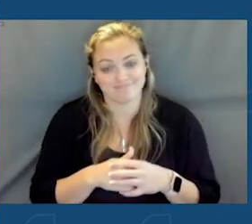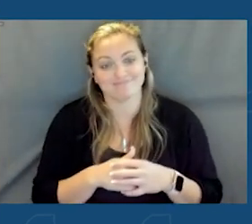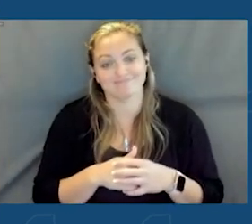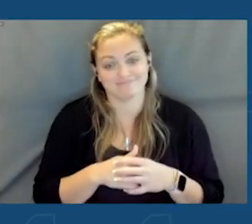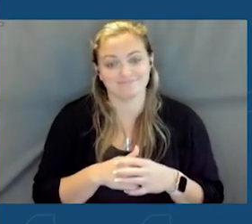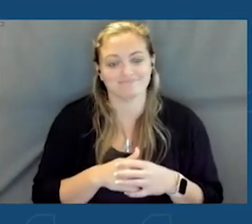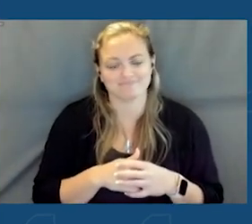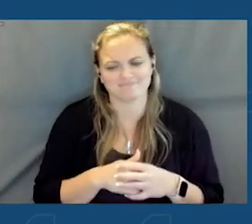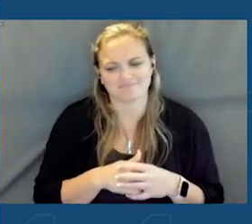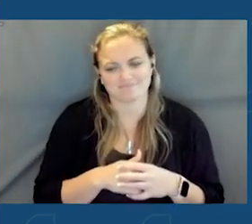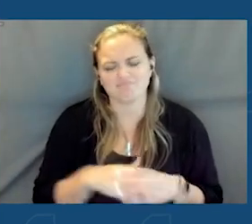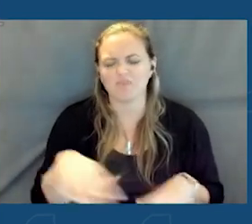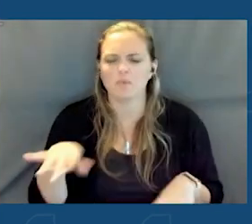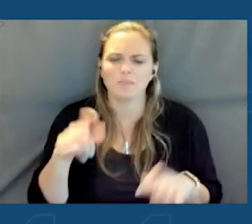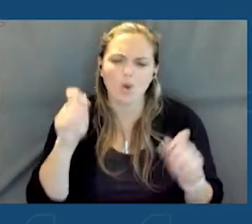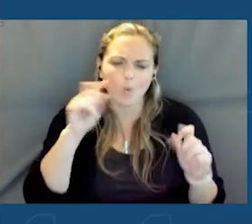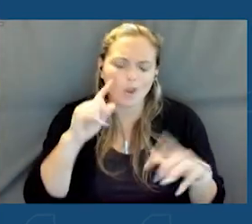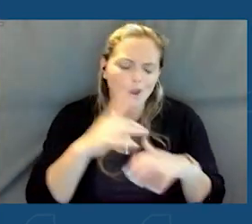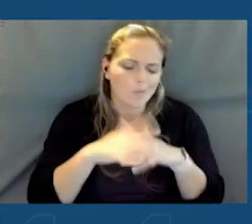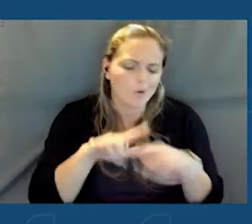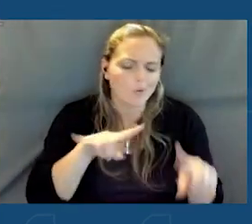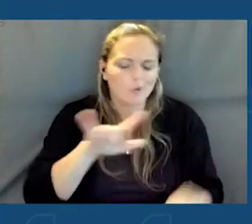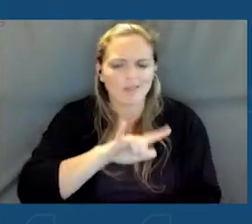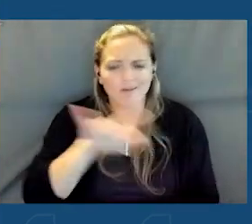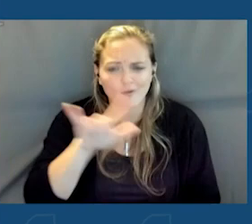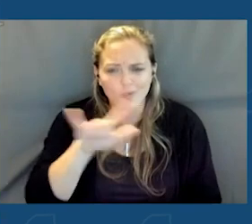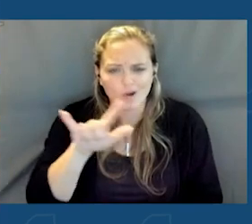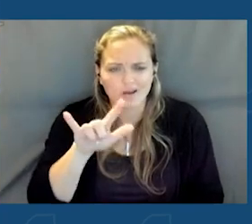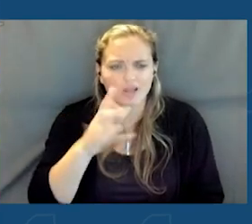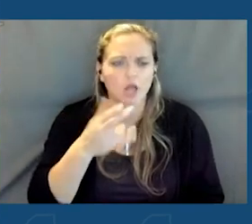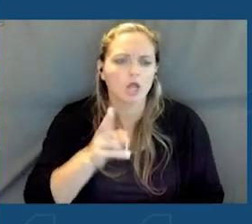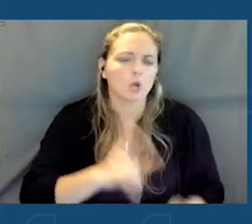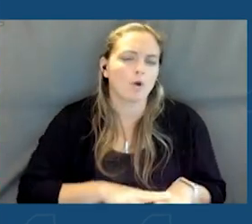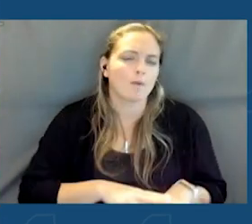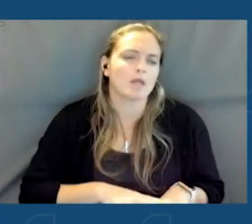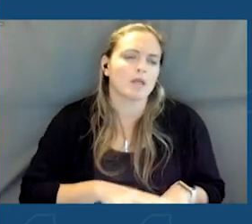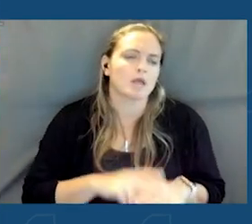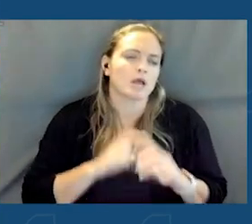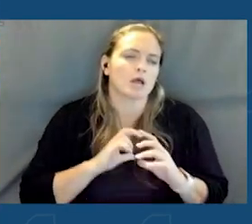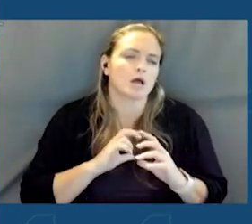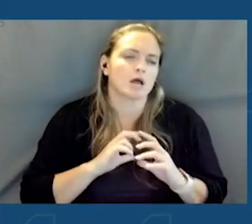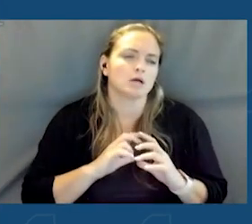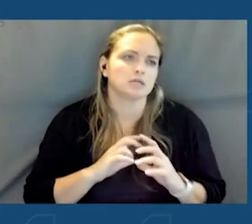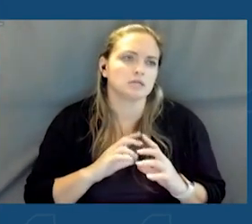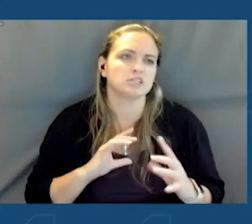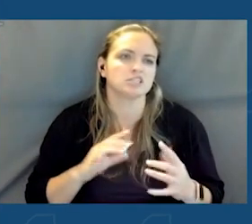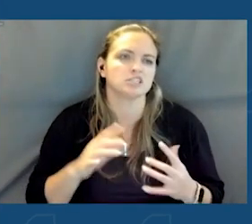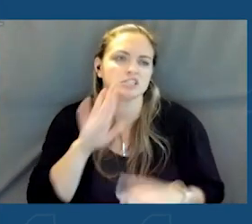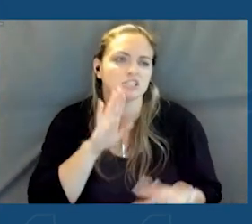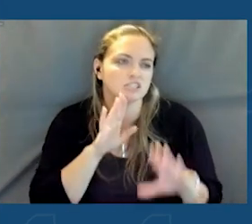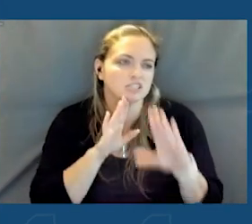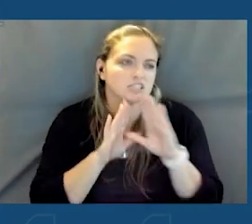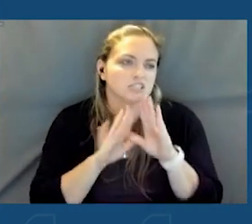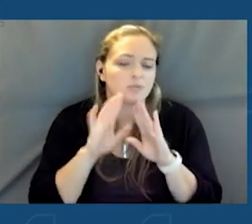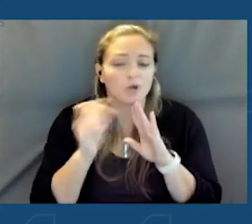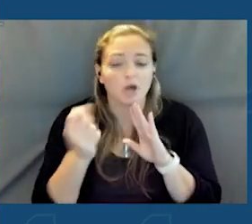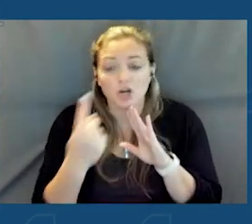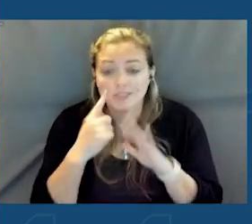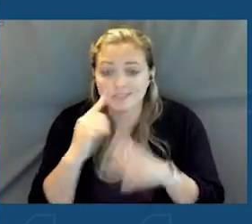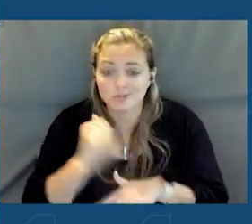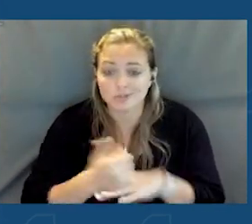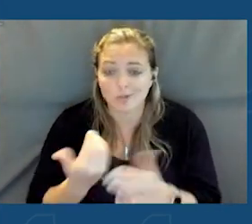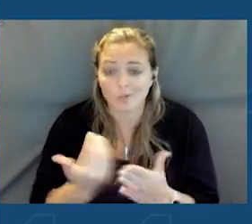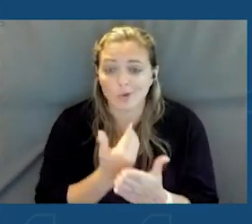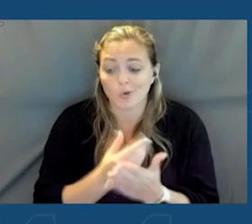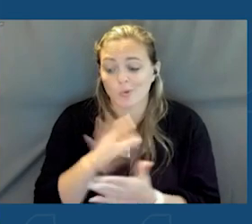But waking up early to go to the airport is normally a pain, but not when it's to break ground on a